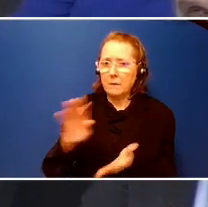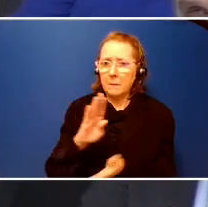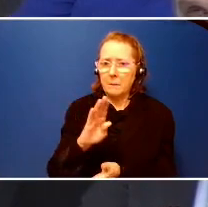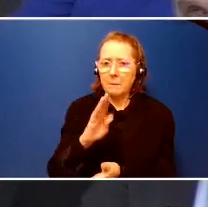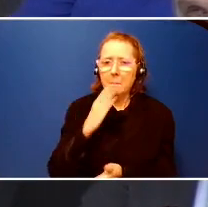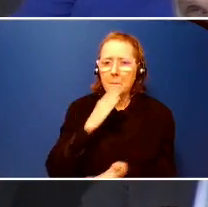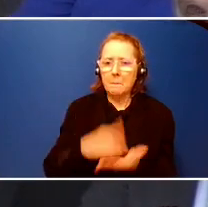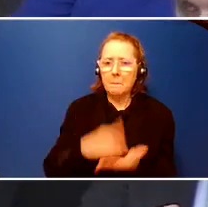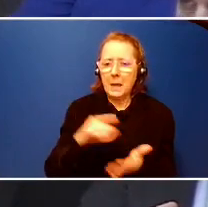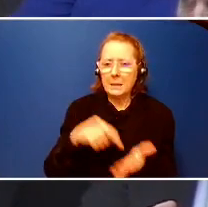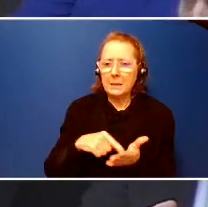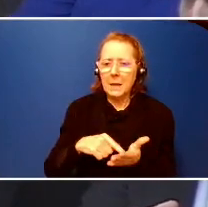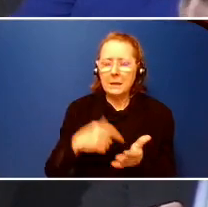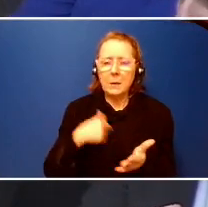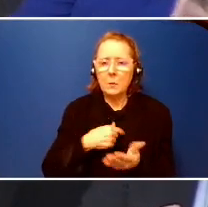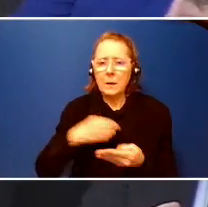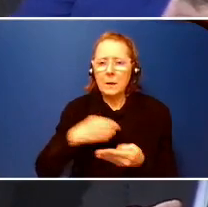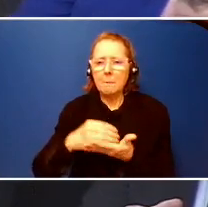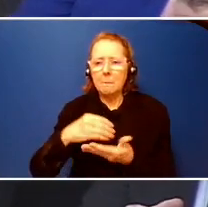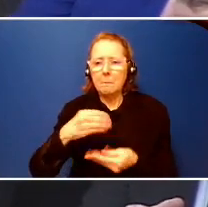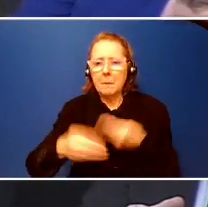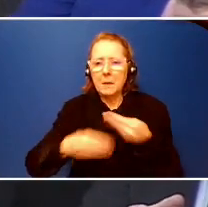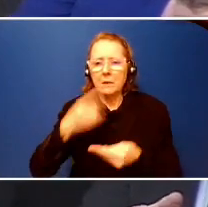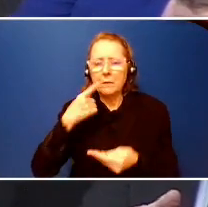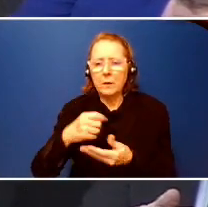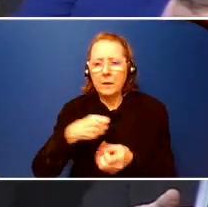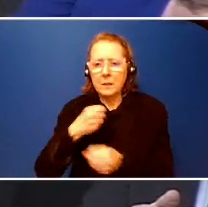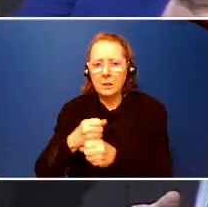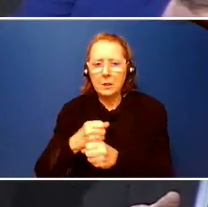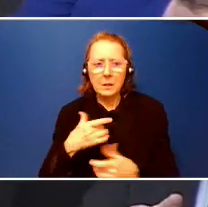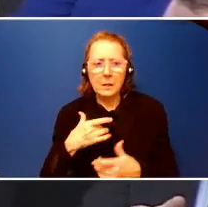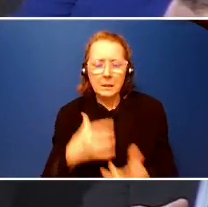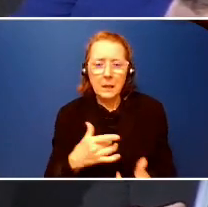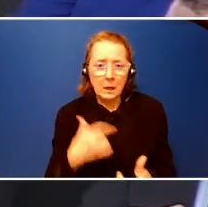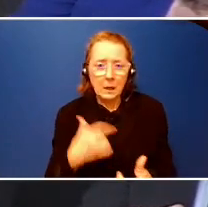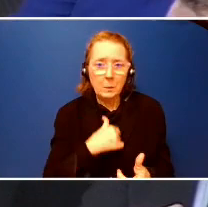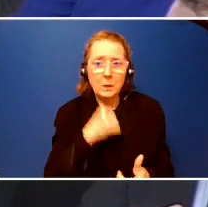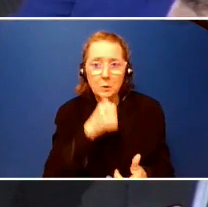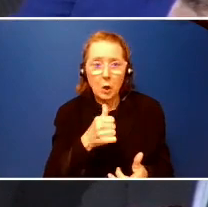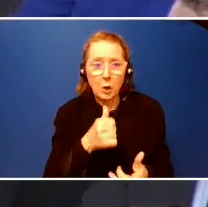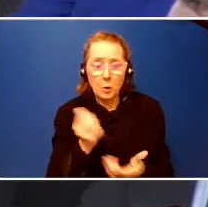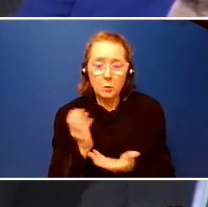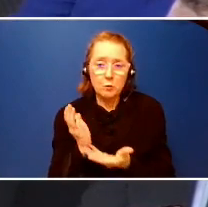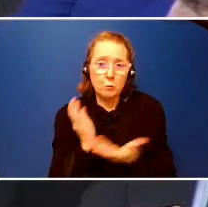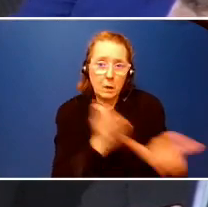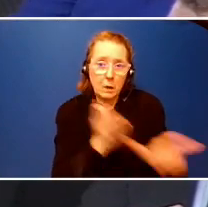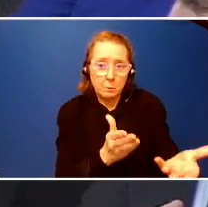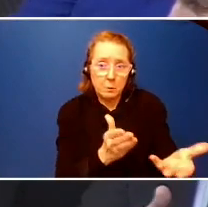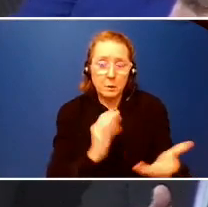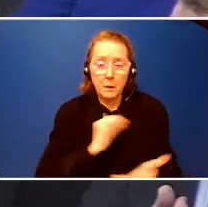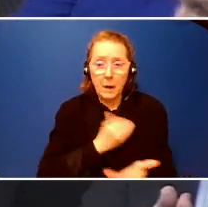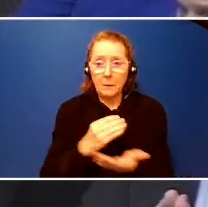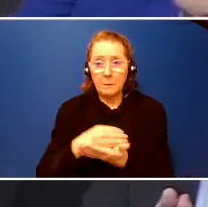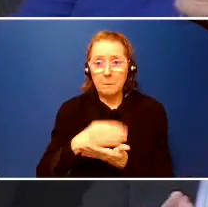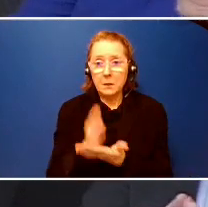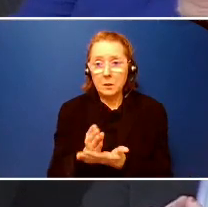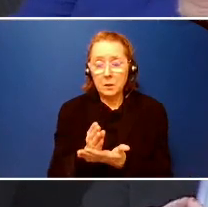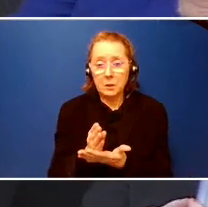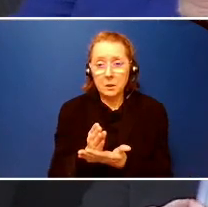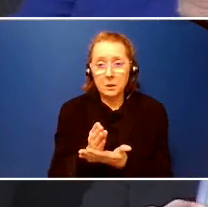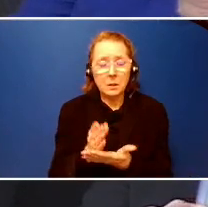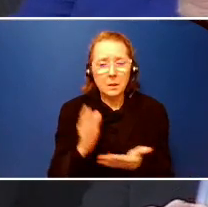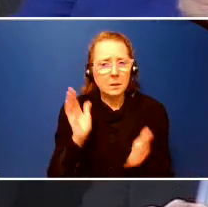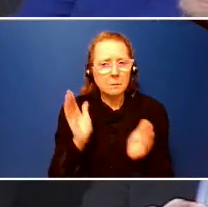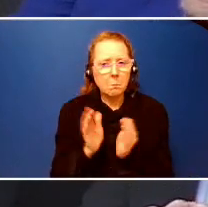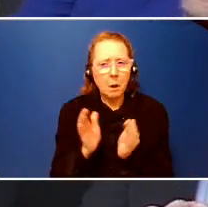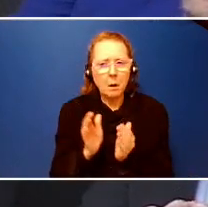year. Typically, we don't transport, so our budget for this is very small. Mm-hmm. Of course, when we start transporting right away, of course, we have more